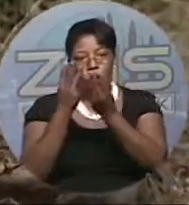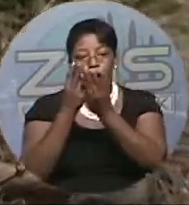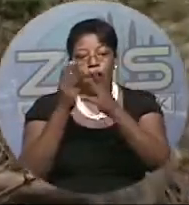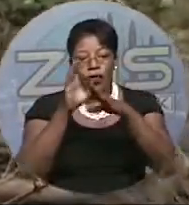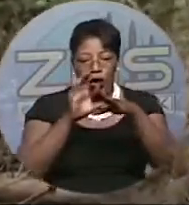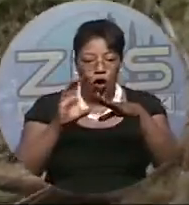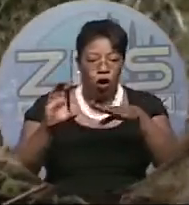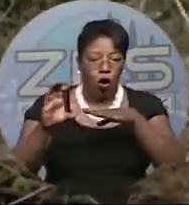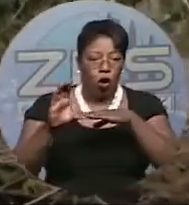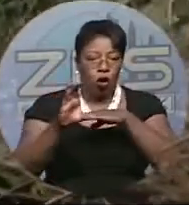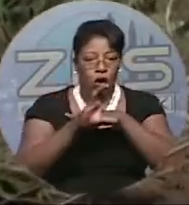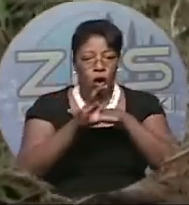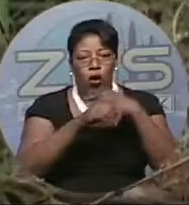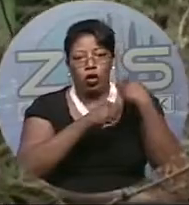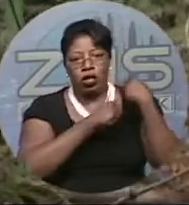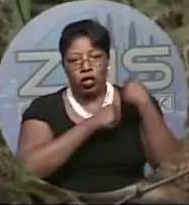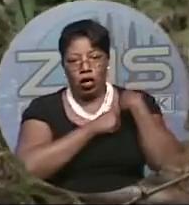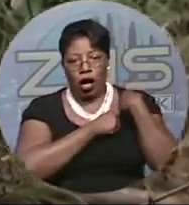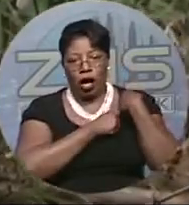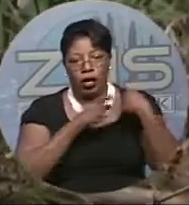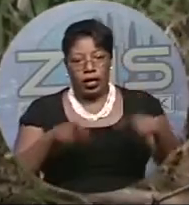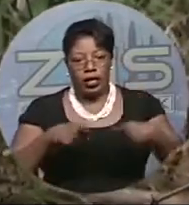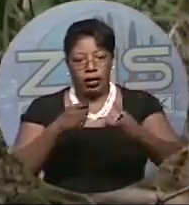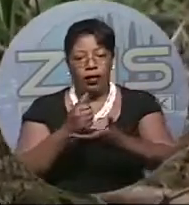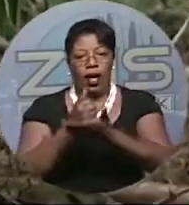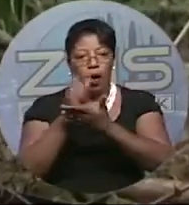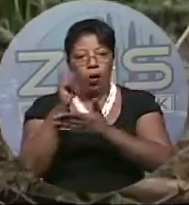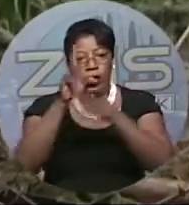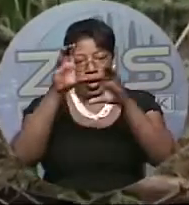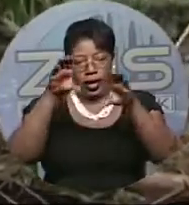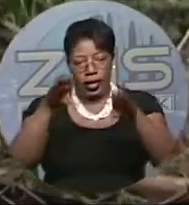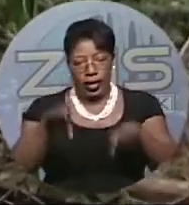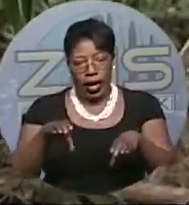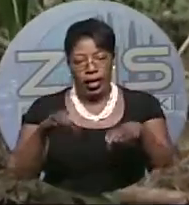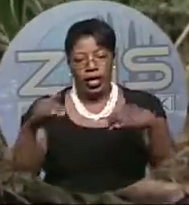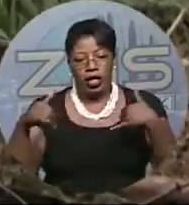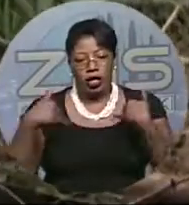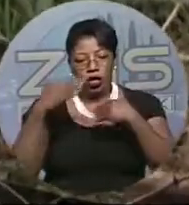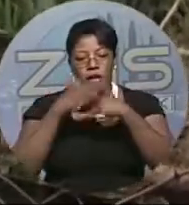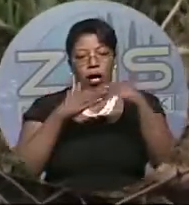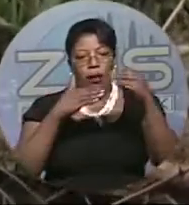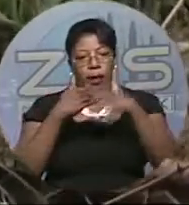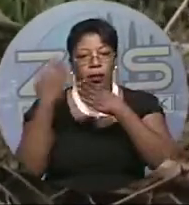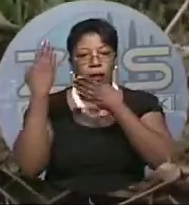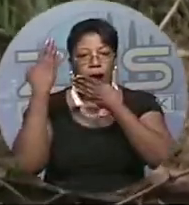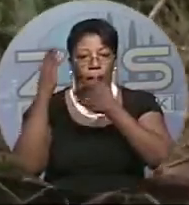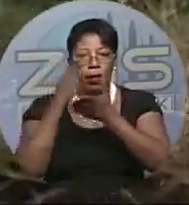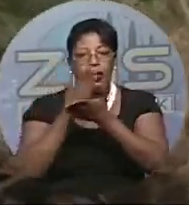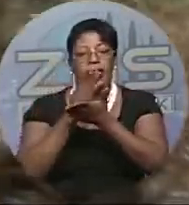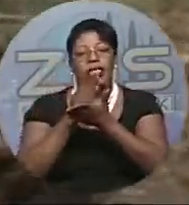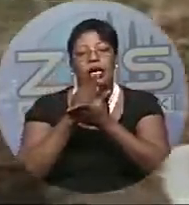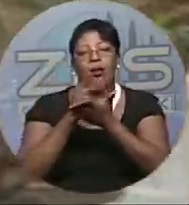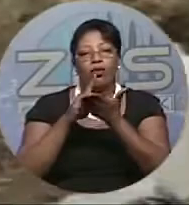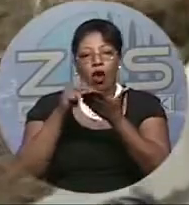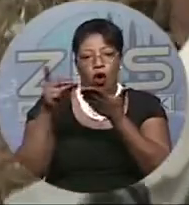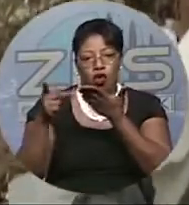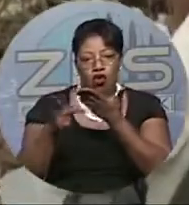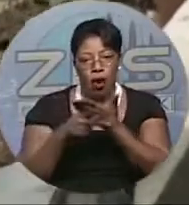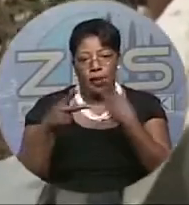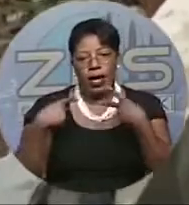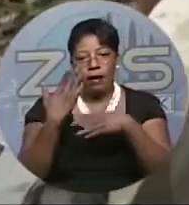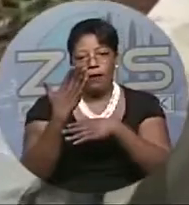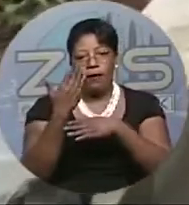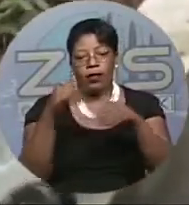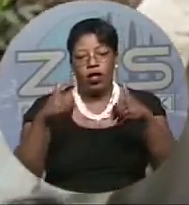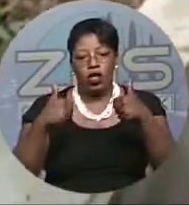Guard rendered assistance where they could. Joining in the efforts were members of the Youth Build Bahamas. It's a pilot program which currently has